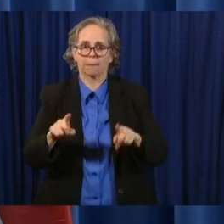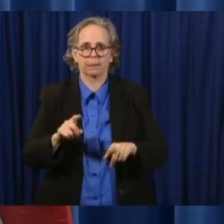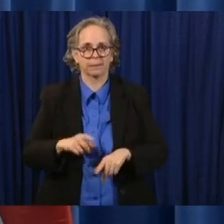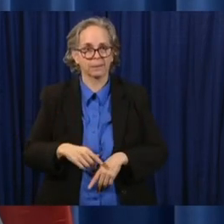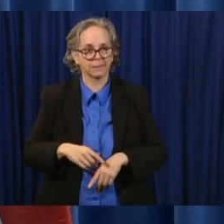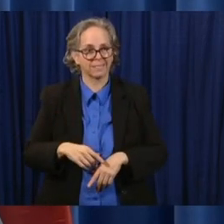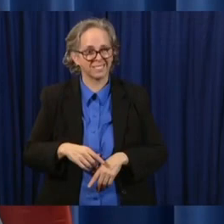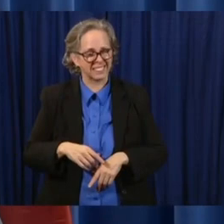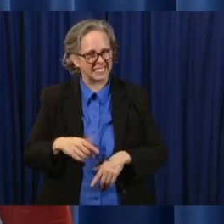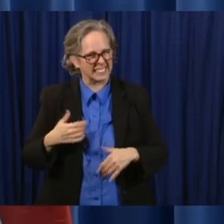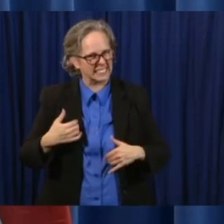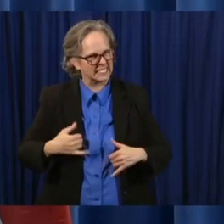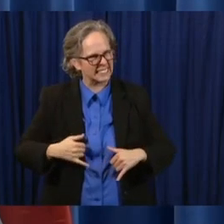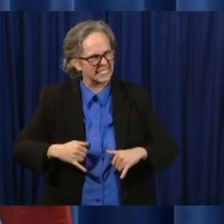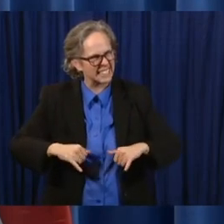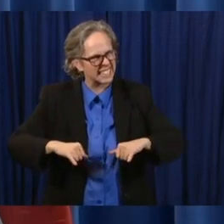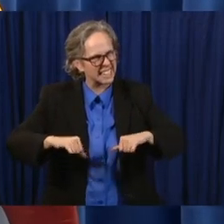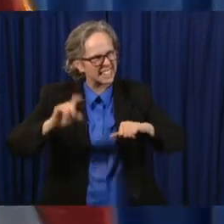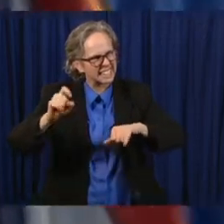go.